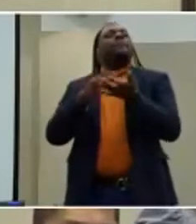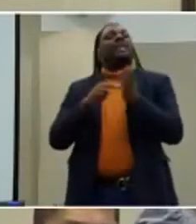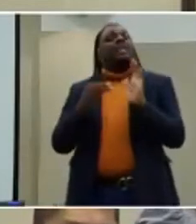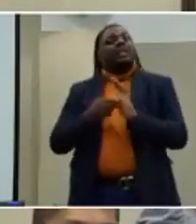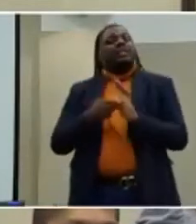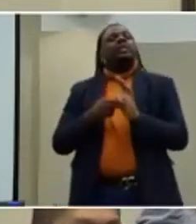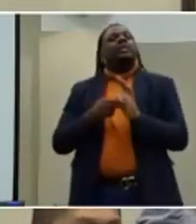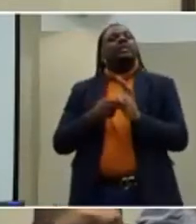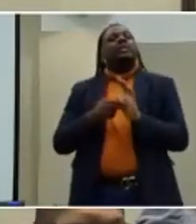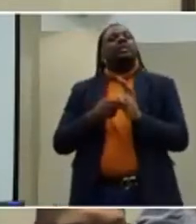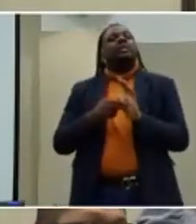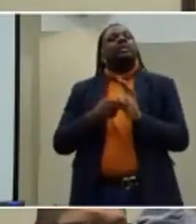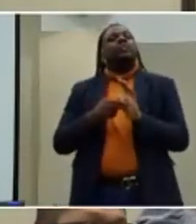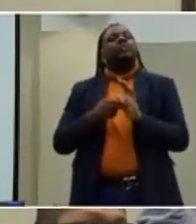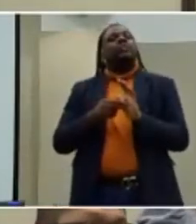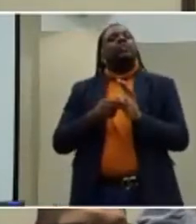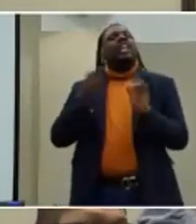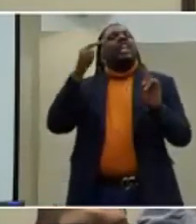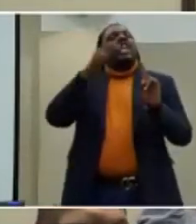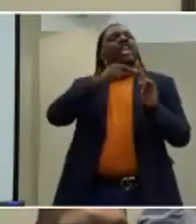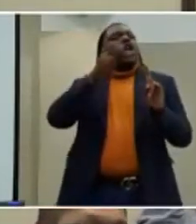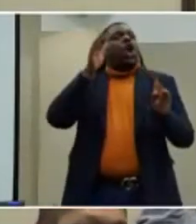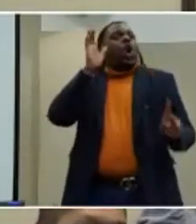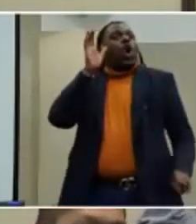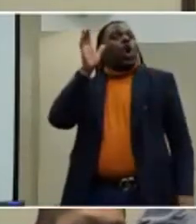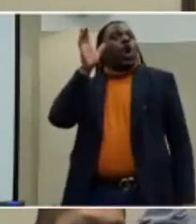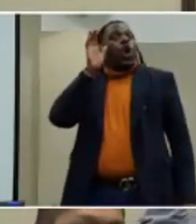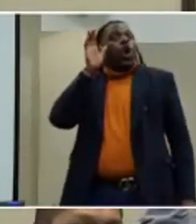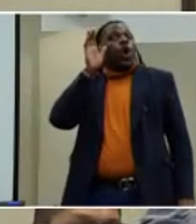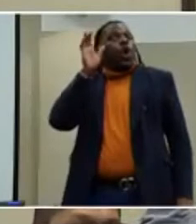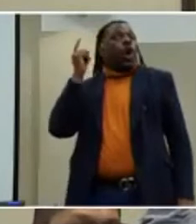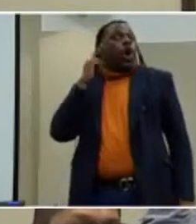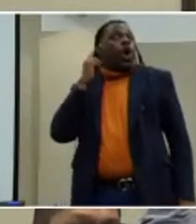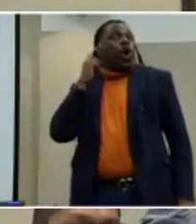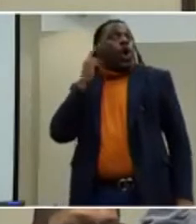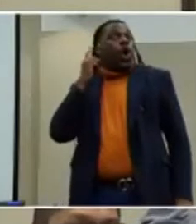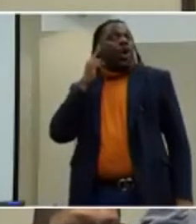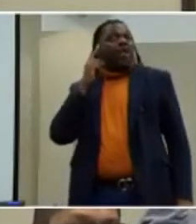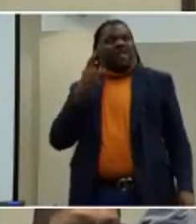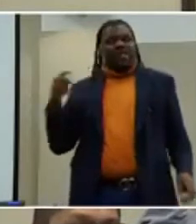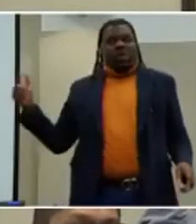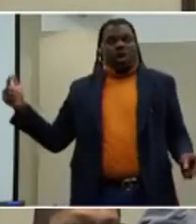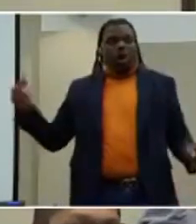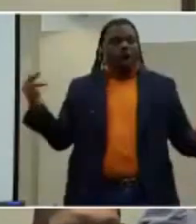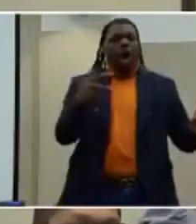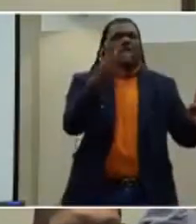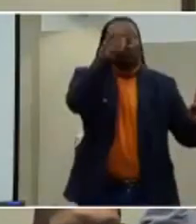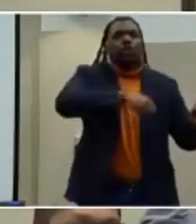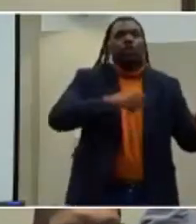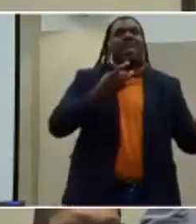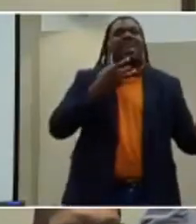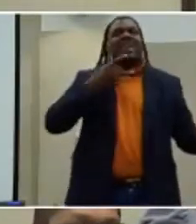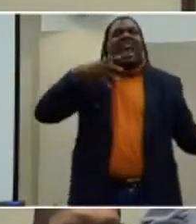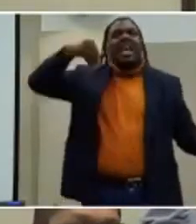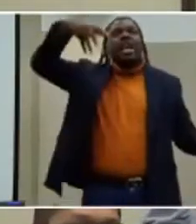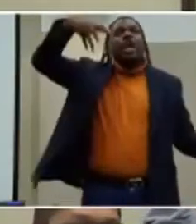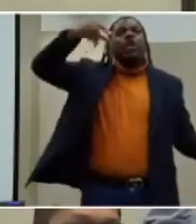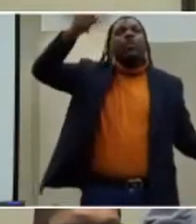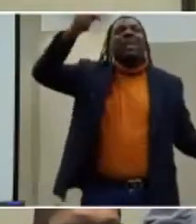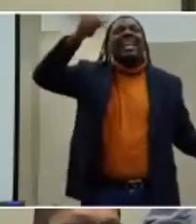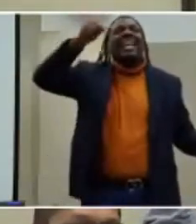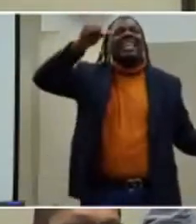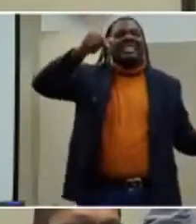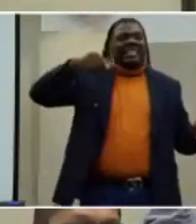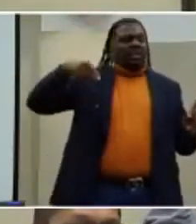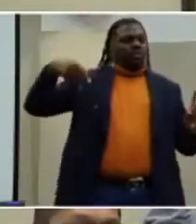I'm assuming he heard a vehicle coming out of the street beside him. He assumed the light was green, and he didn't even make it